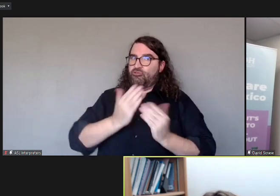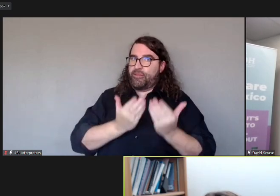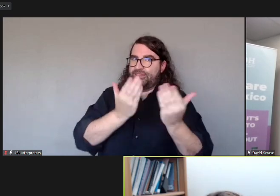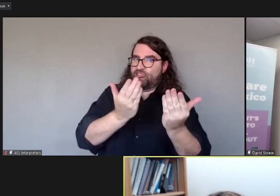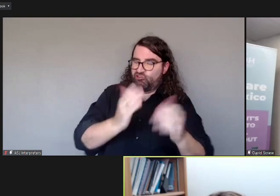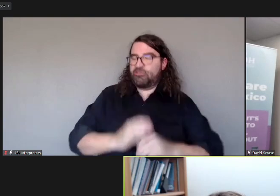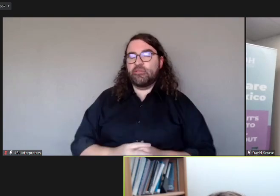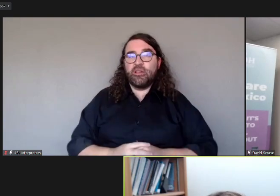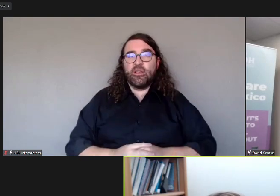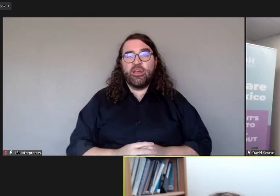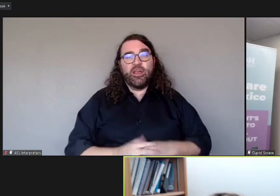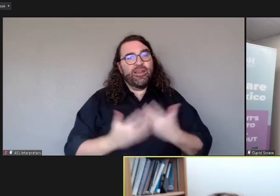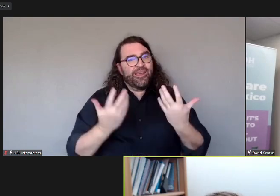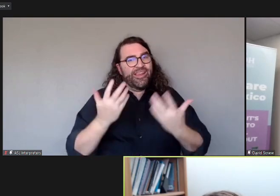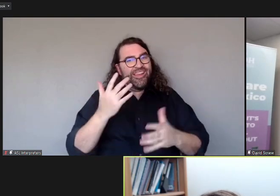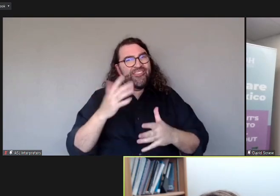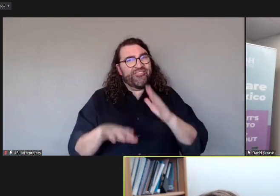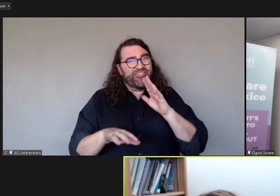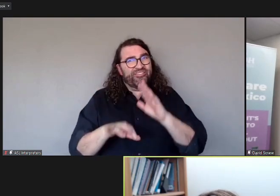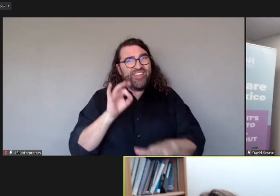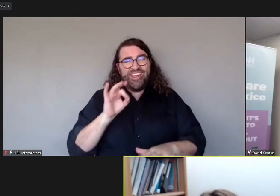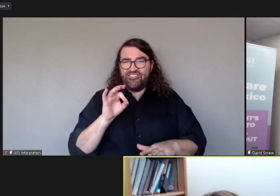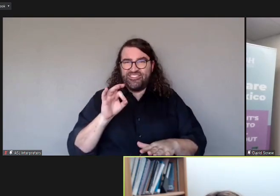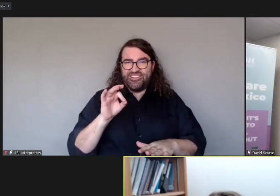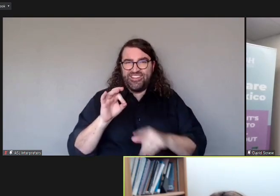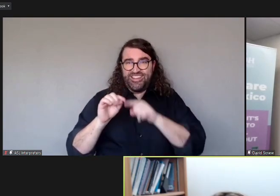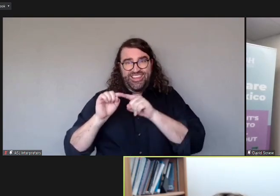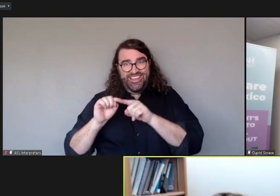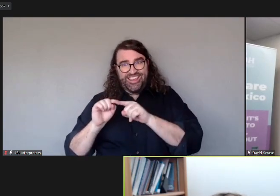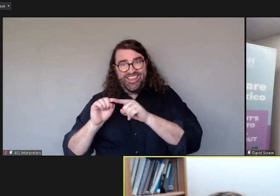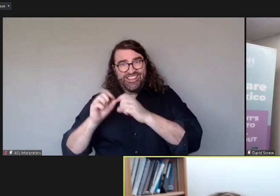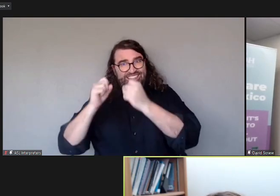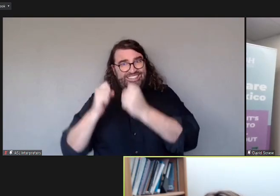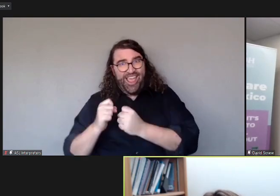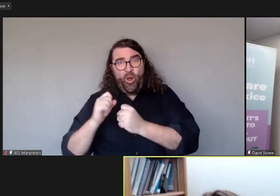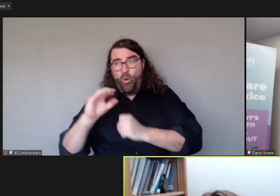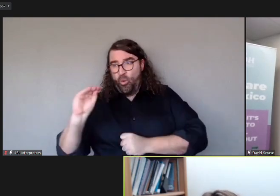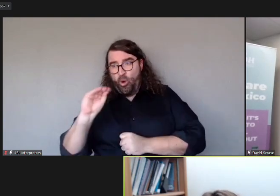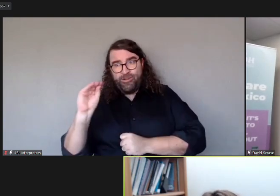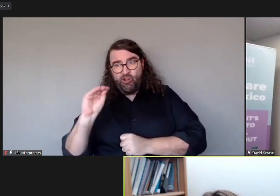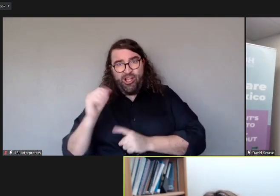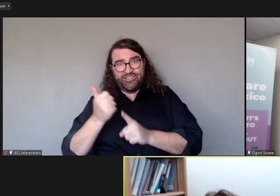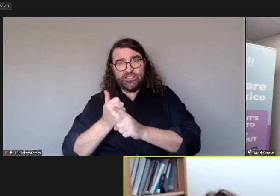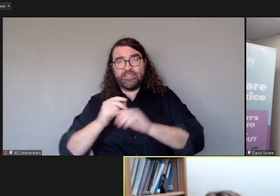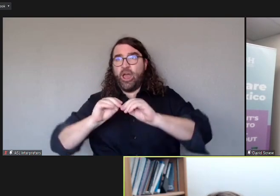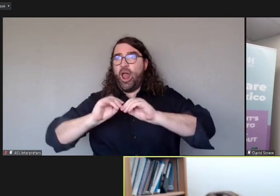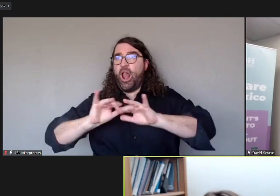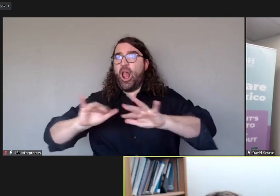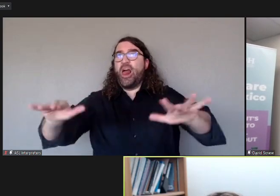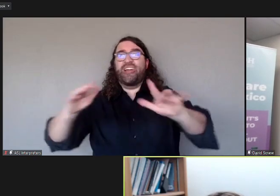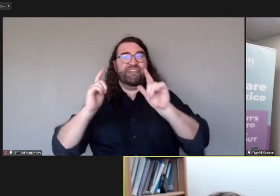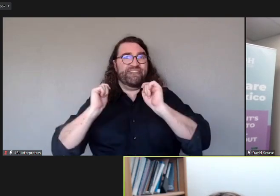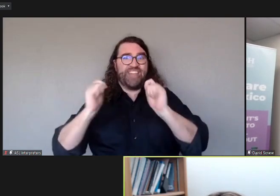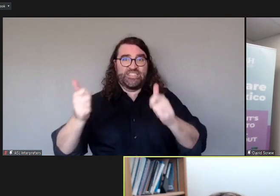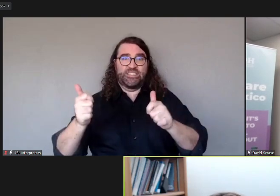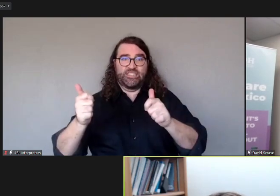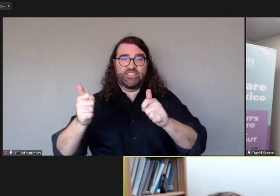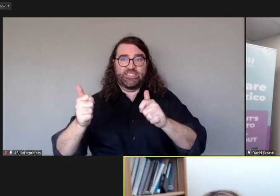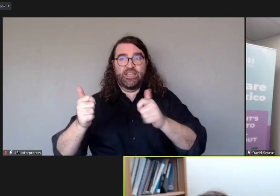we've found is this variant is highly, highly transmissible. And it has become more difficult